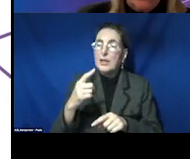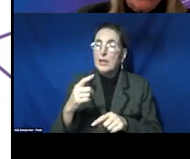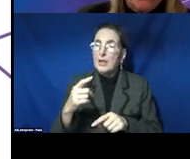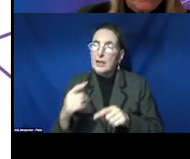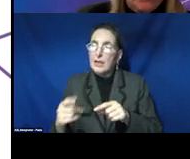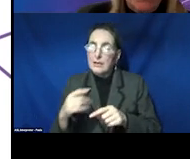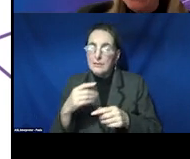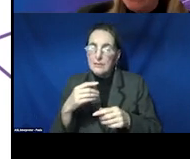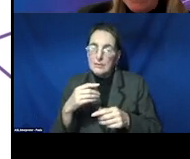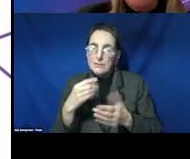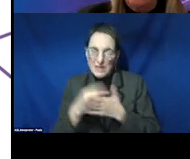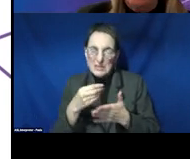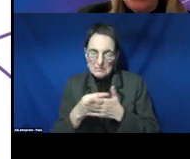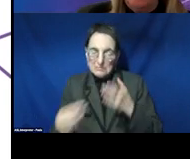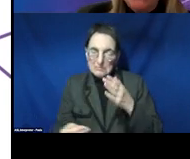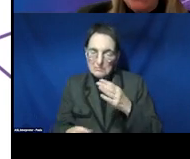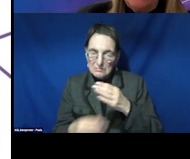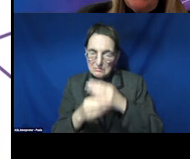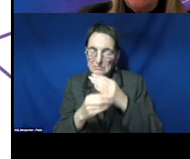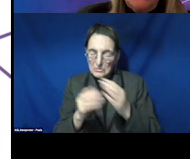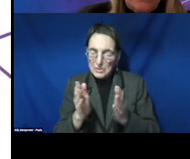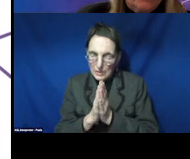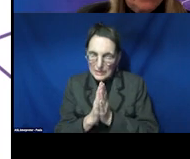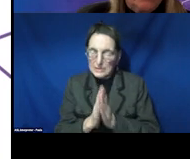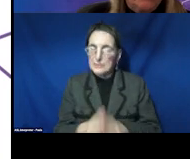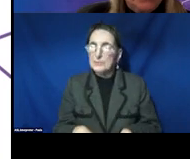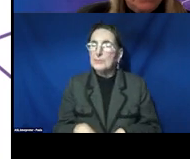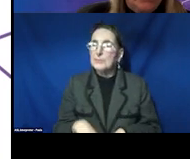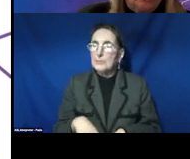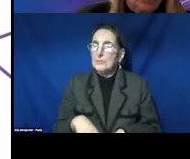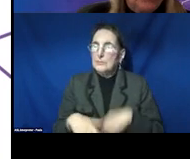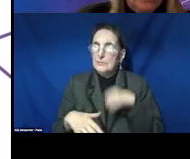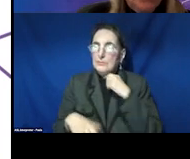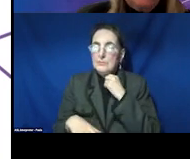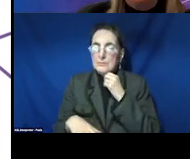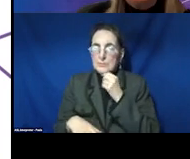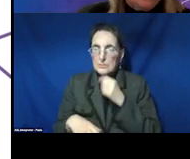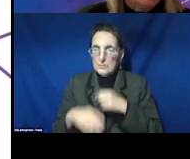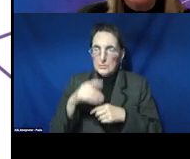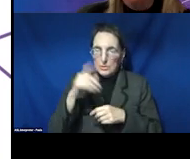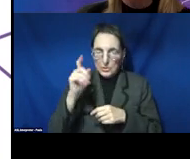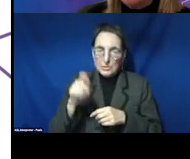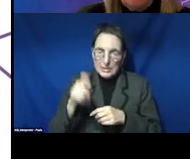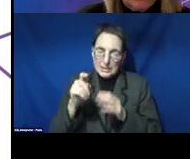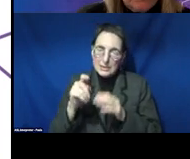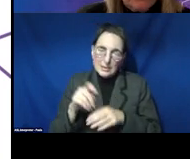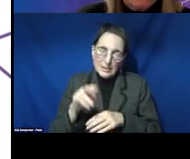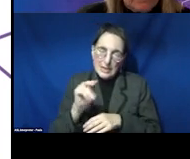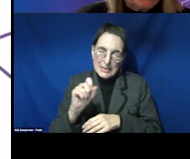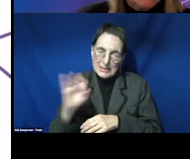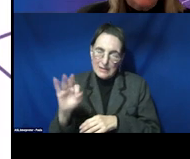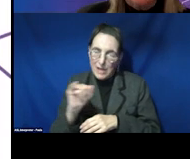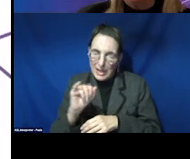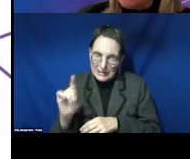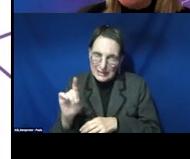to access the site, and you will be given in the demo site the PI role. You'll be able to do everything in the